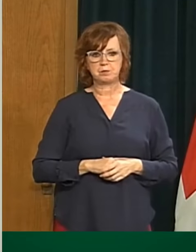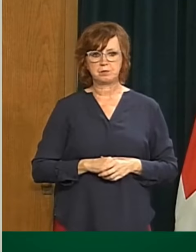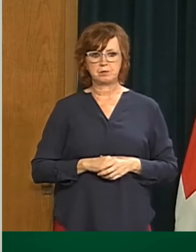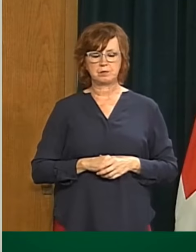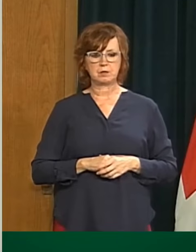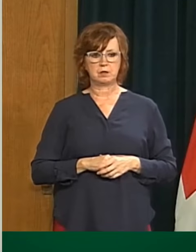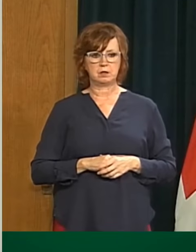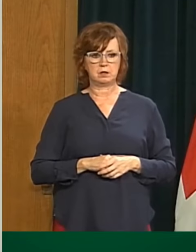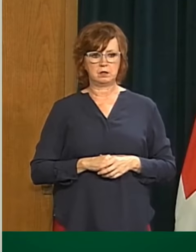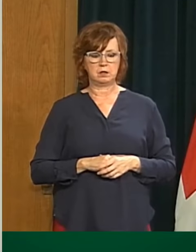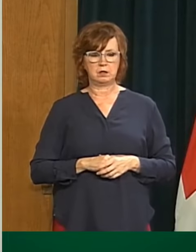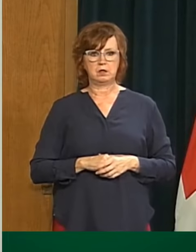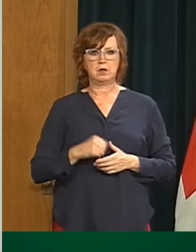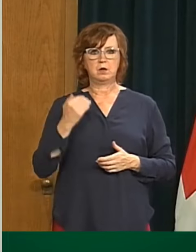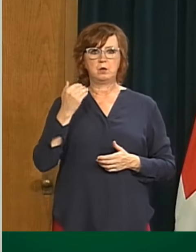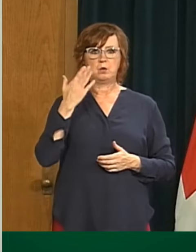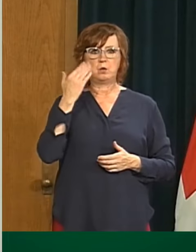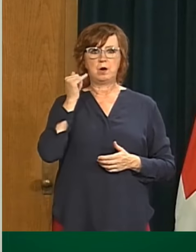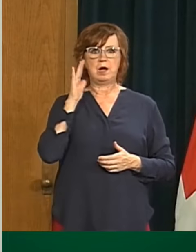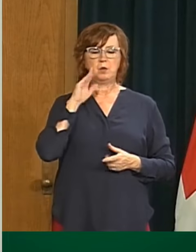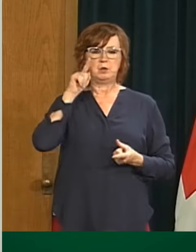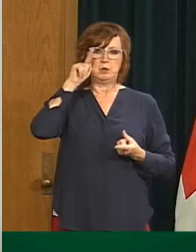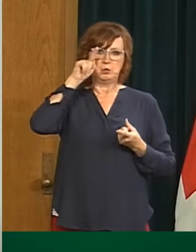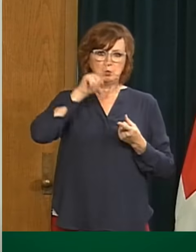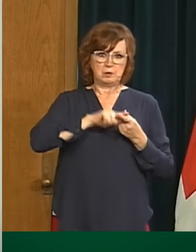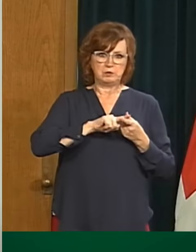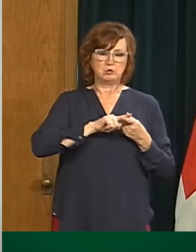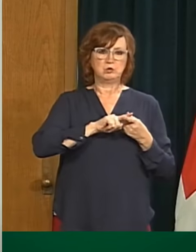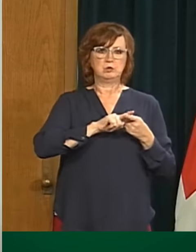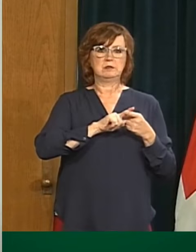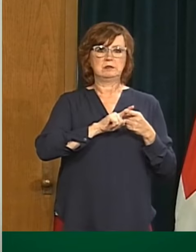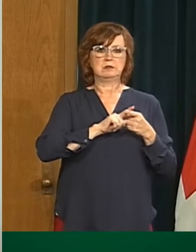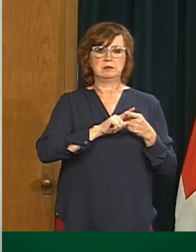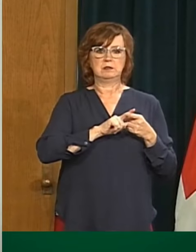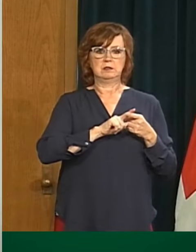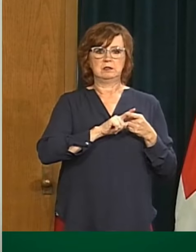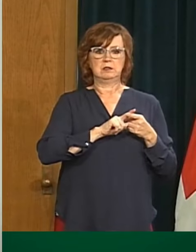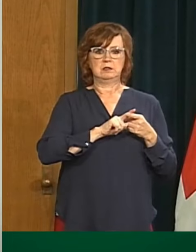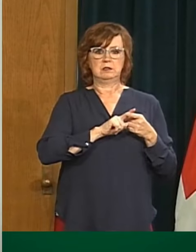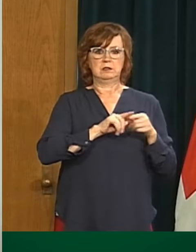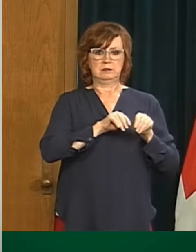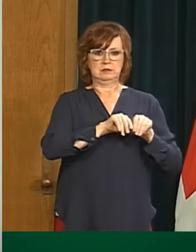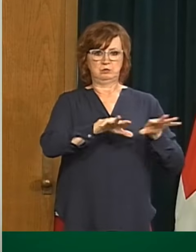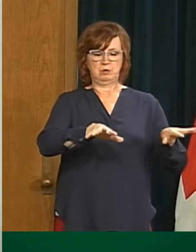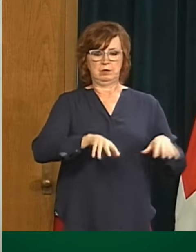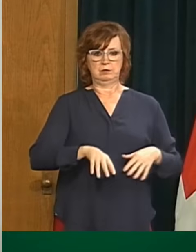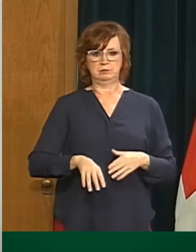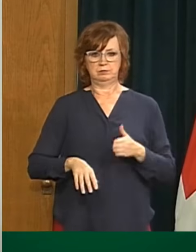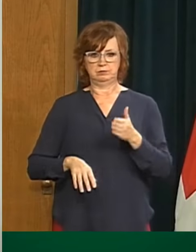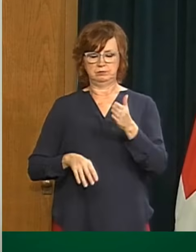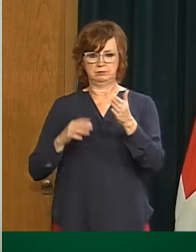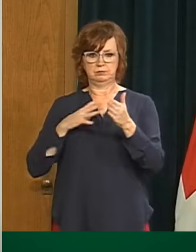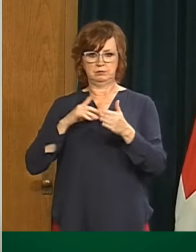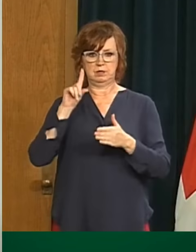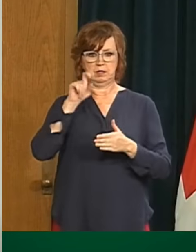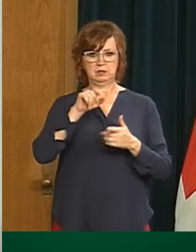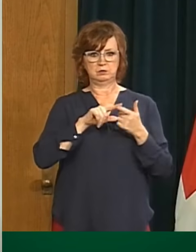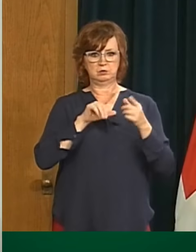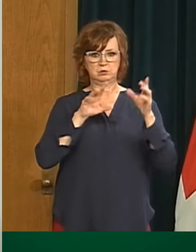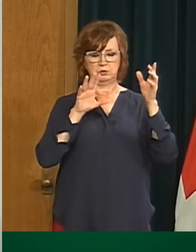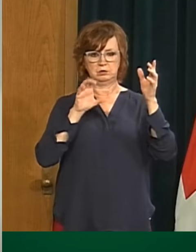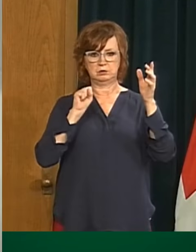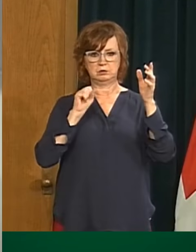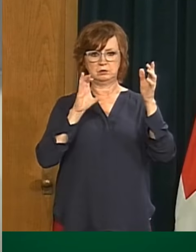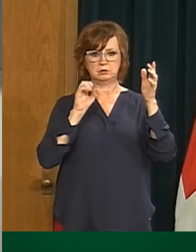symptomatic, as quickly as possible to try to contain this. Follow-up, Steph? I have a question for Mr. Livingstone.